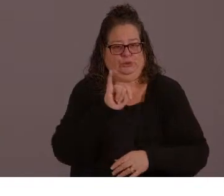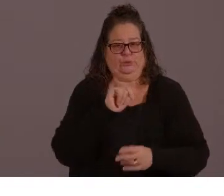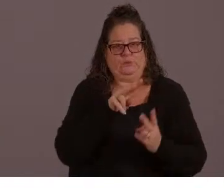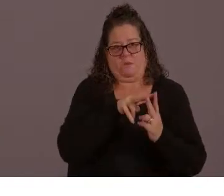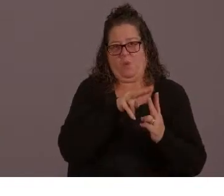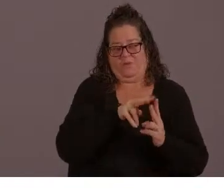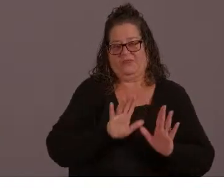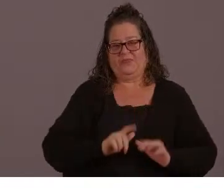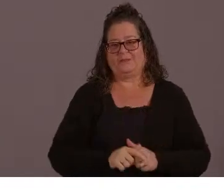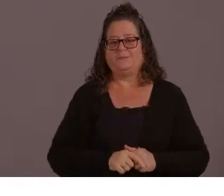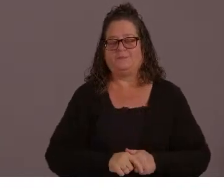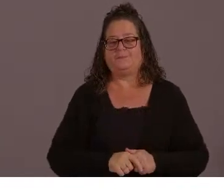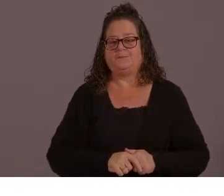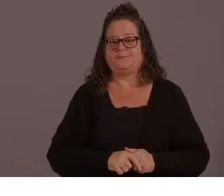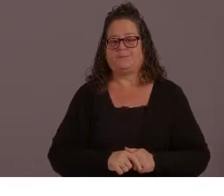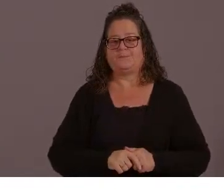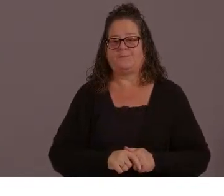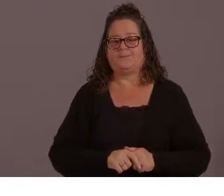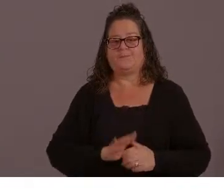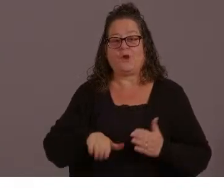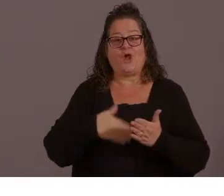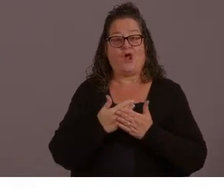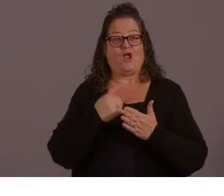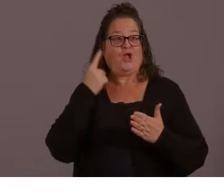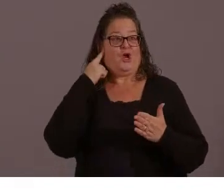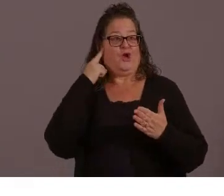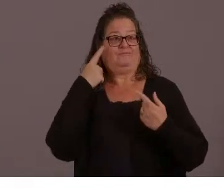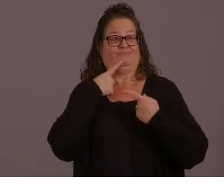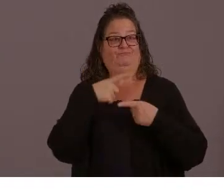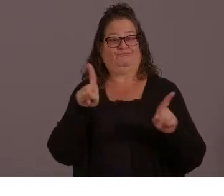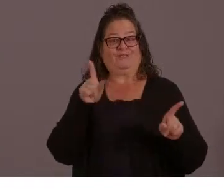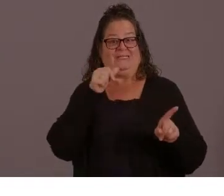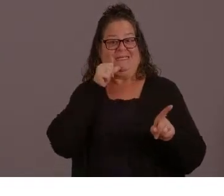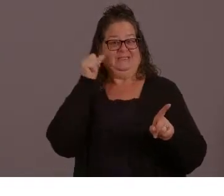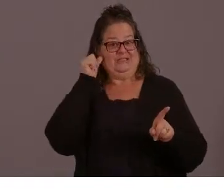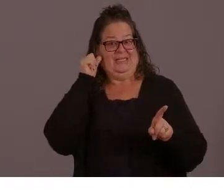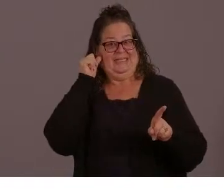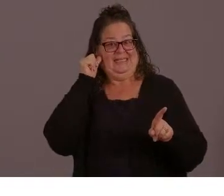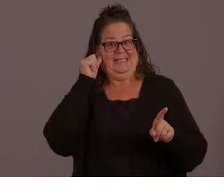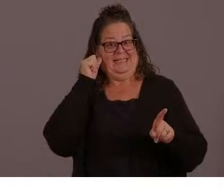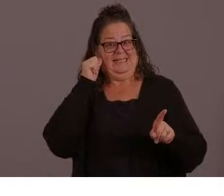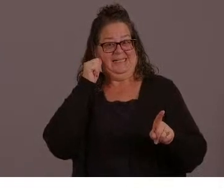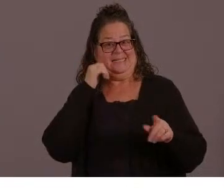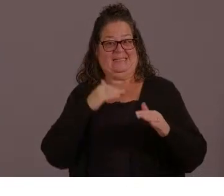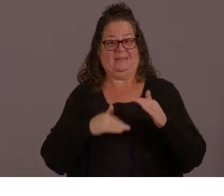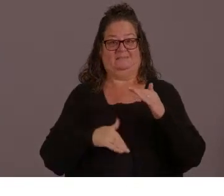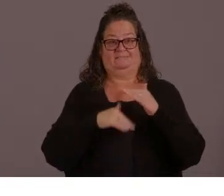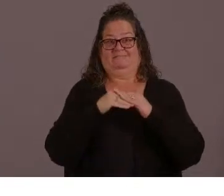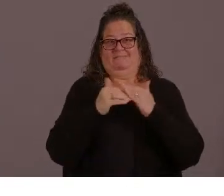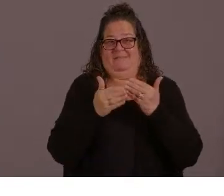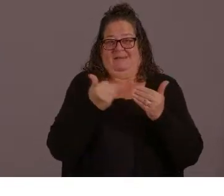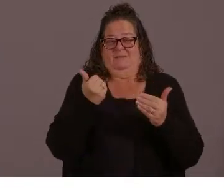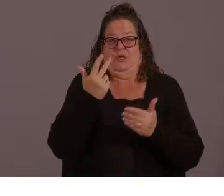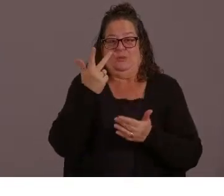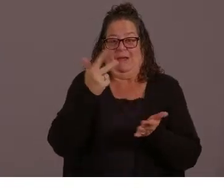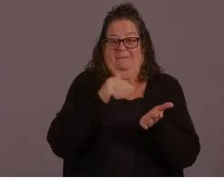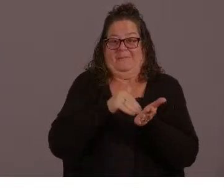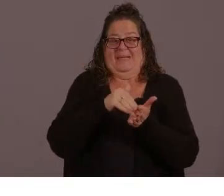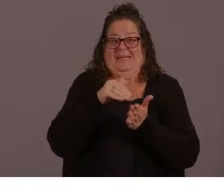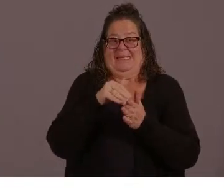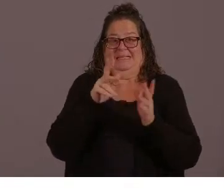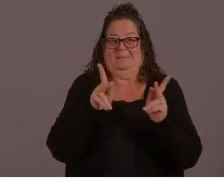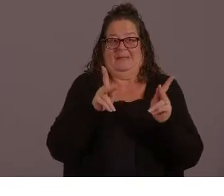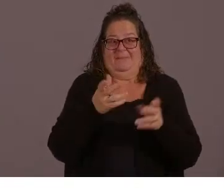Everyone heard the announcement yesterday that we hit 3 million vaccine doses administered, and Governor Ducey announced a new phase of